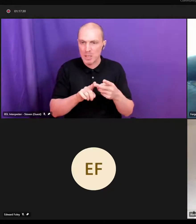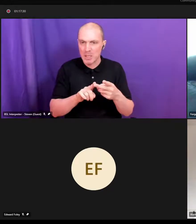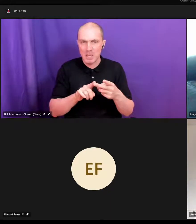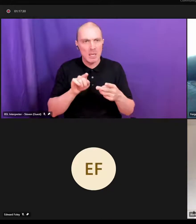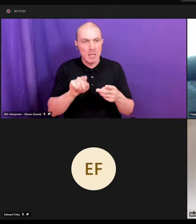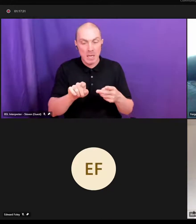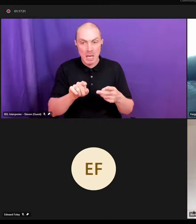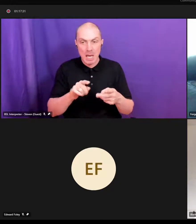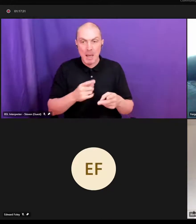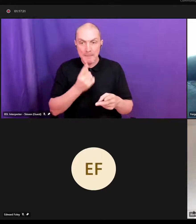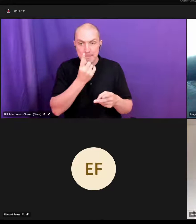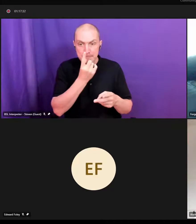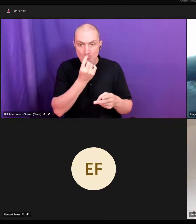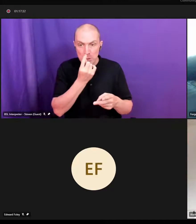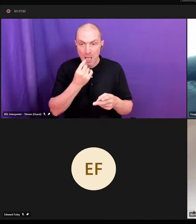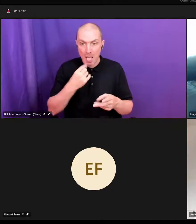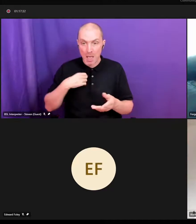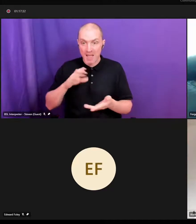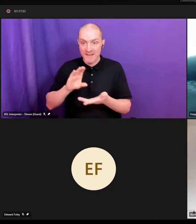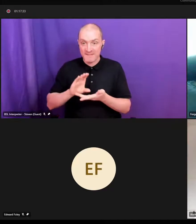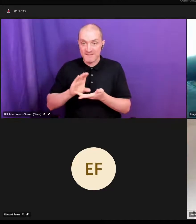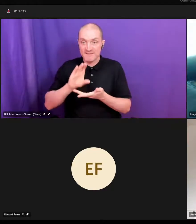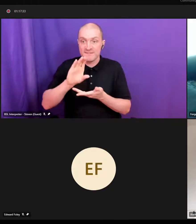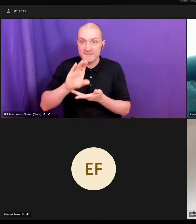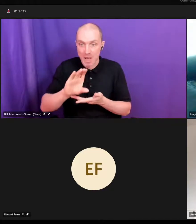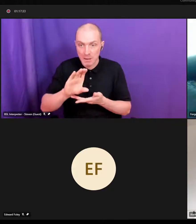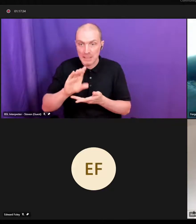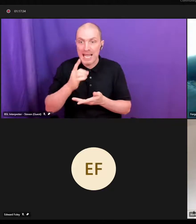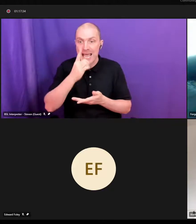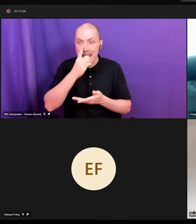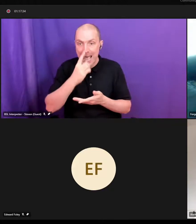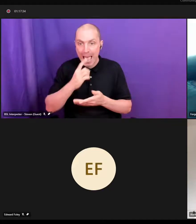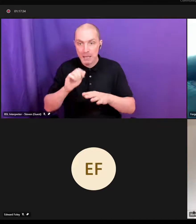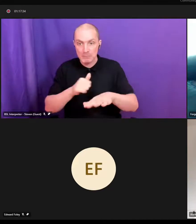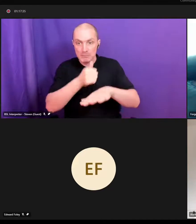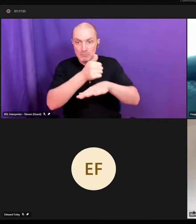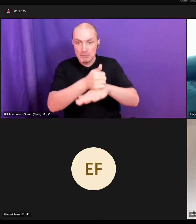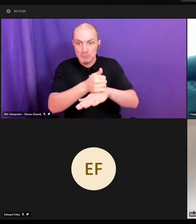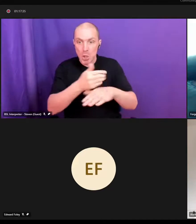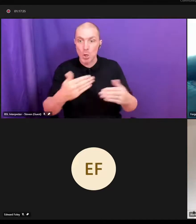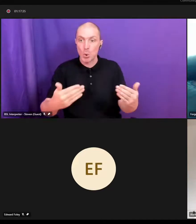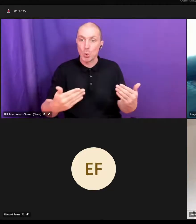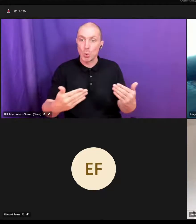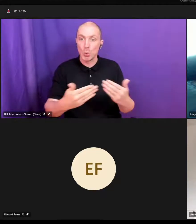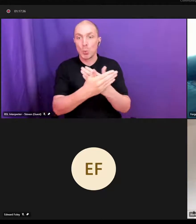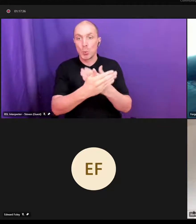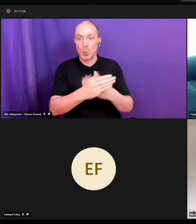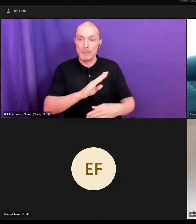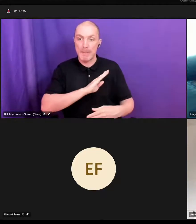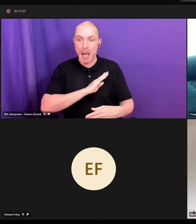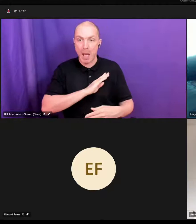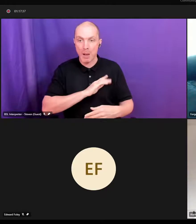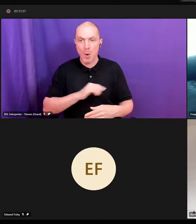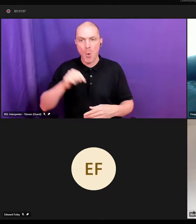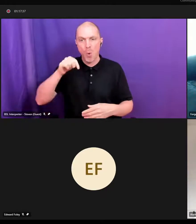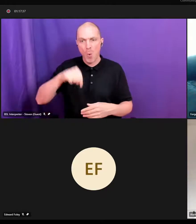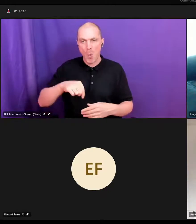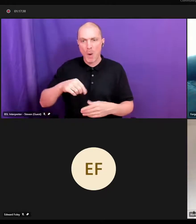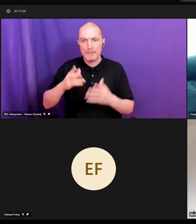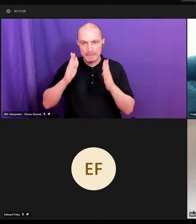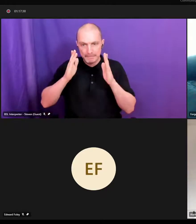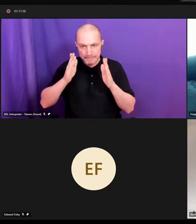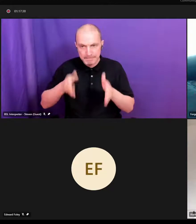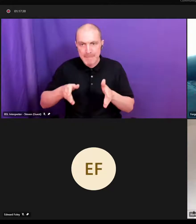this money to create new play parks, or has it got to be used to upgrade the existing play